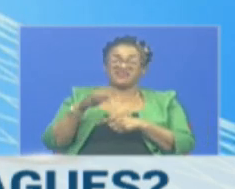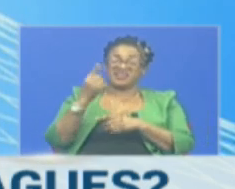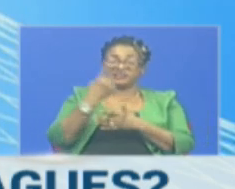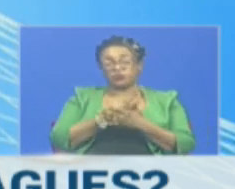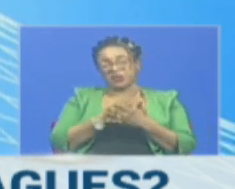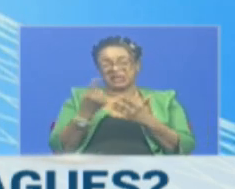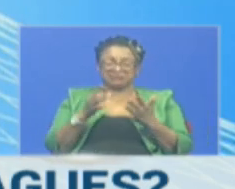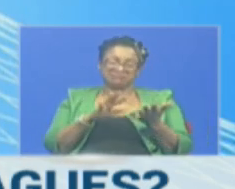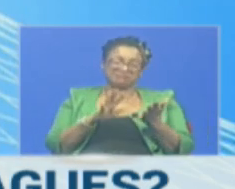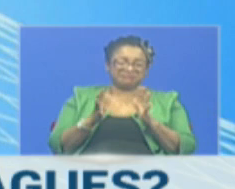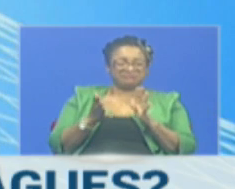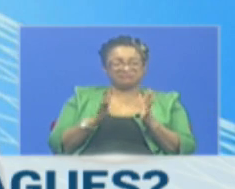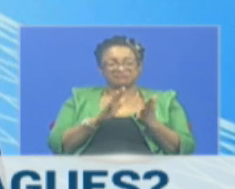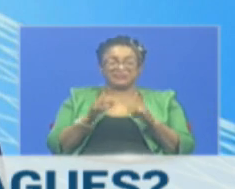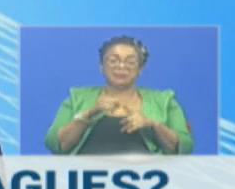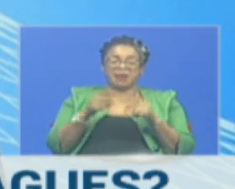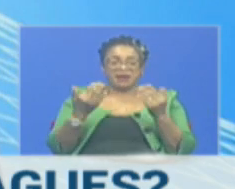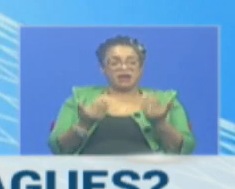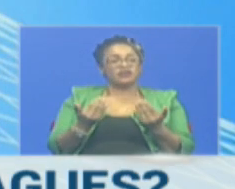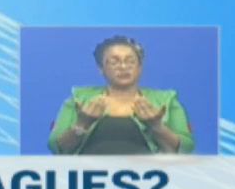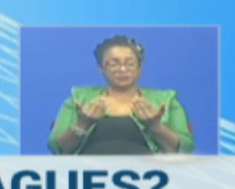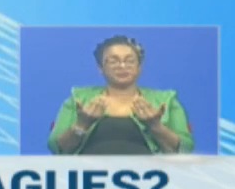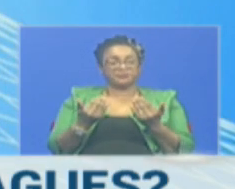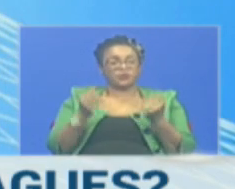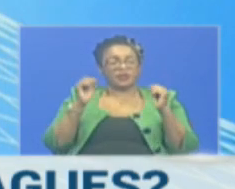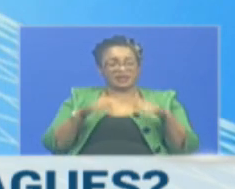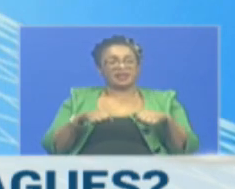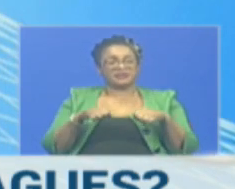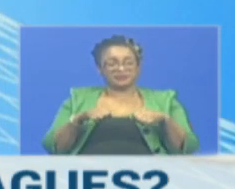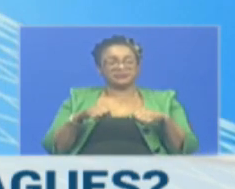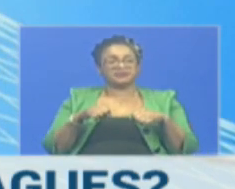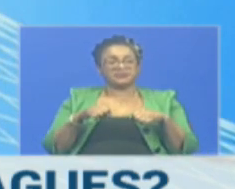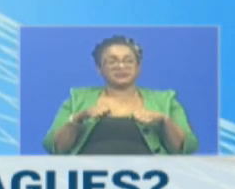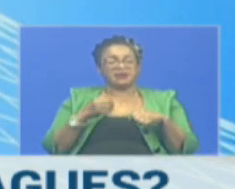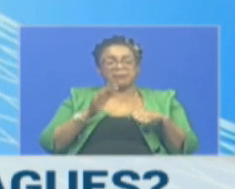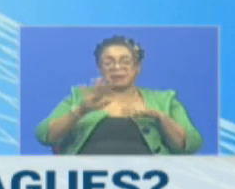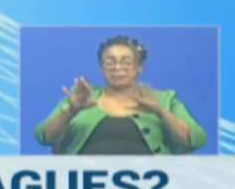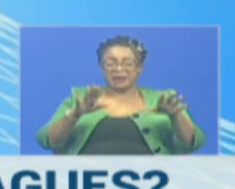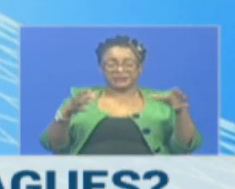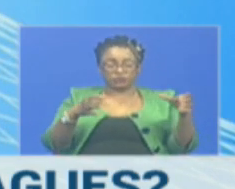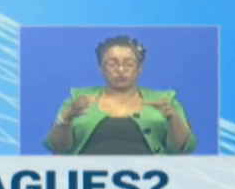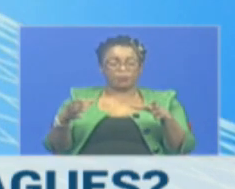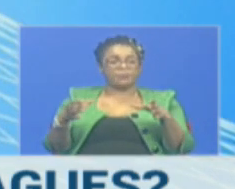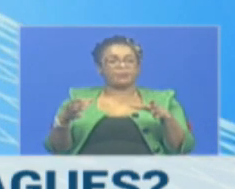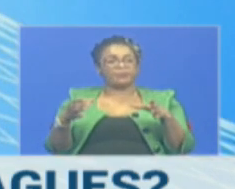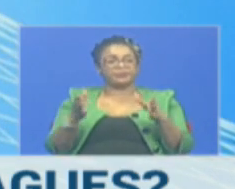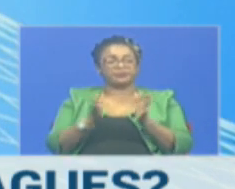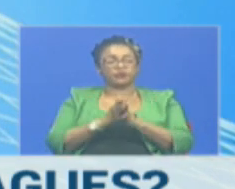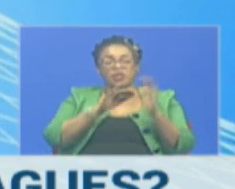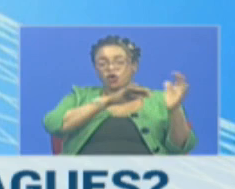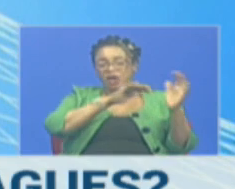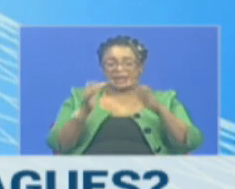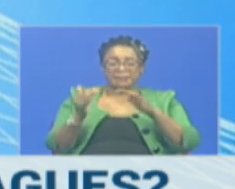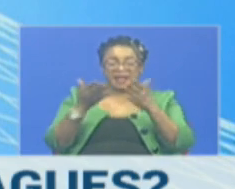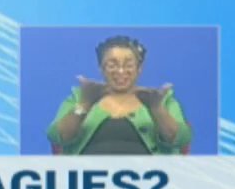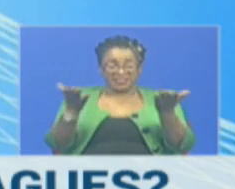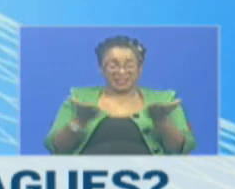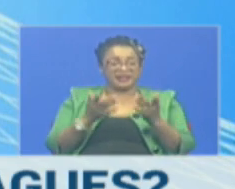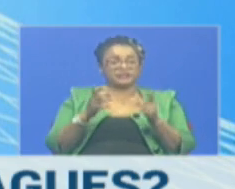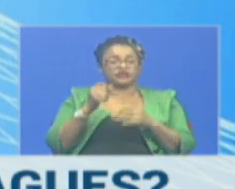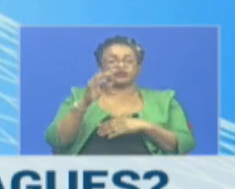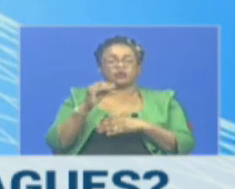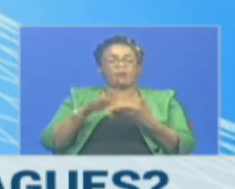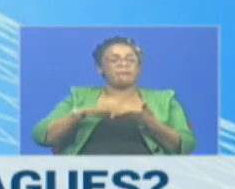bit strange, but now we can be back in the group and with goalkeepers as well. So it's more